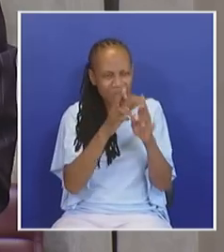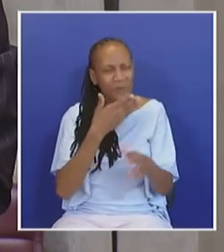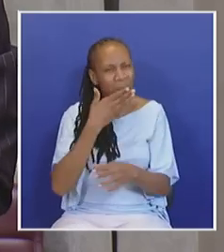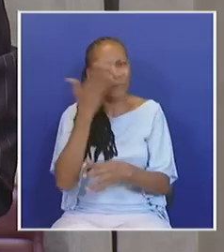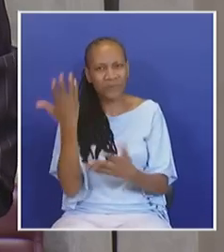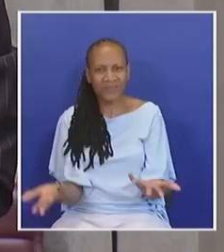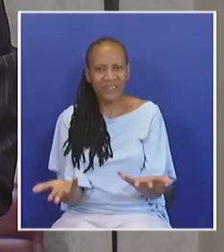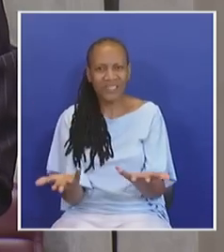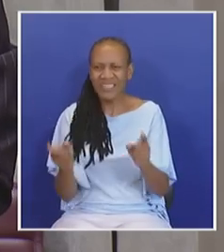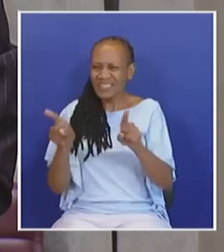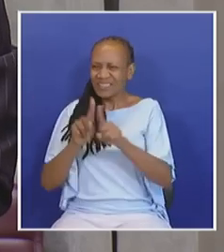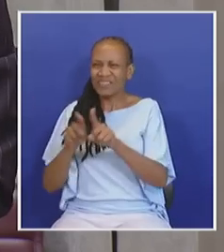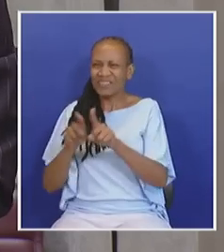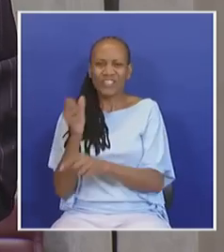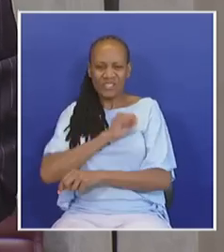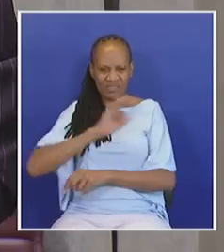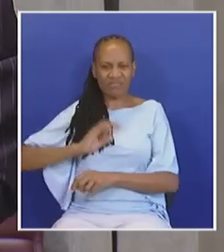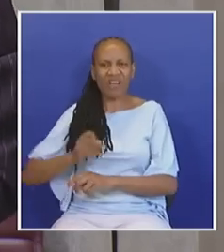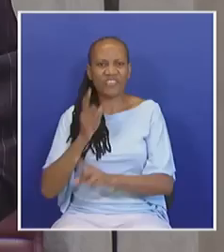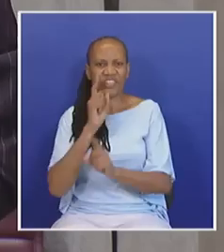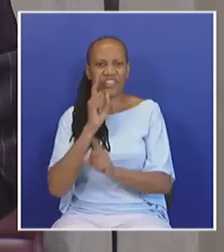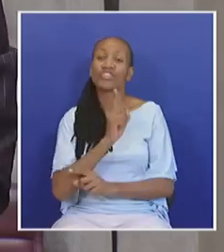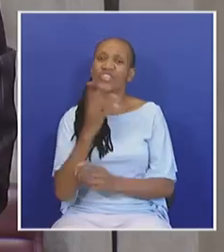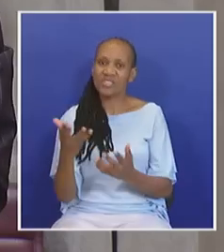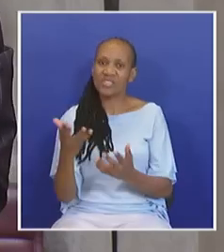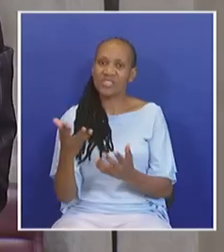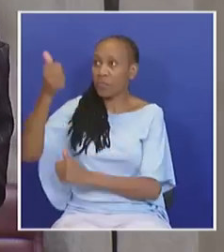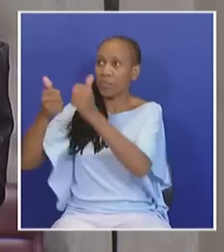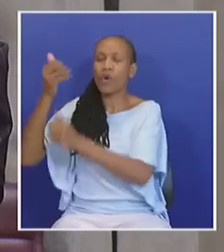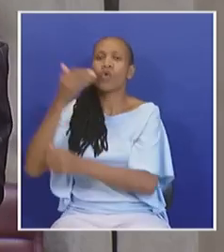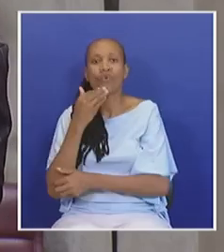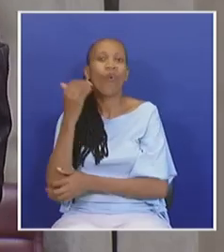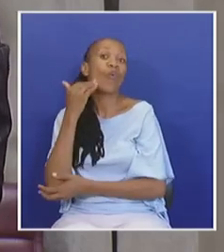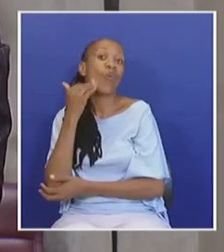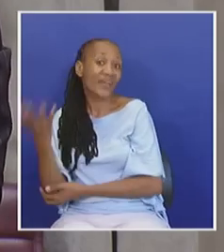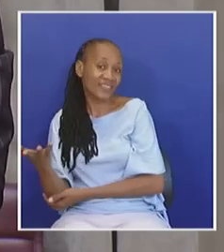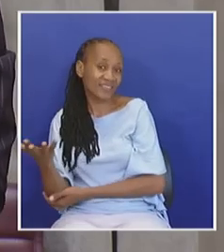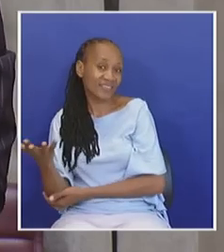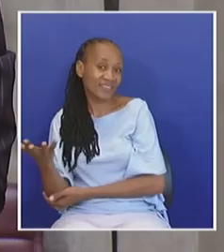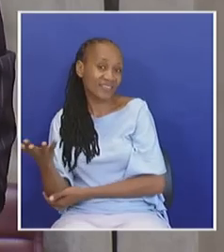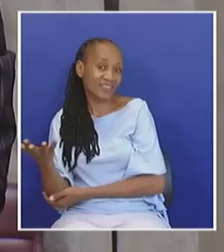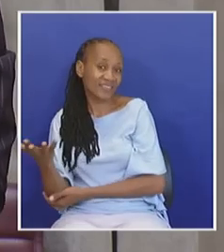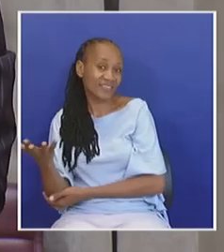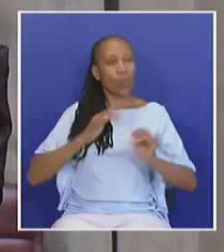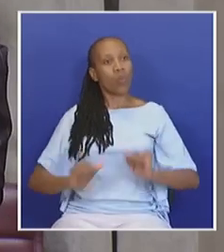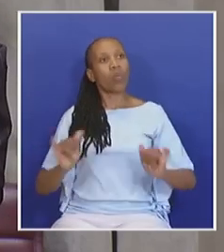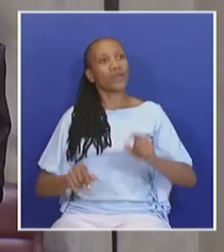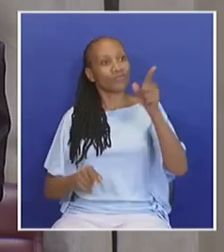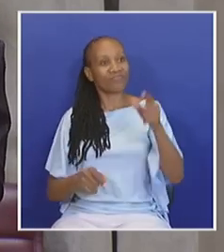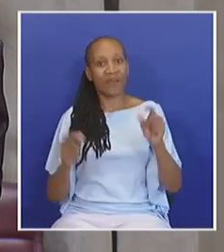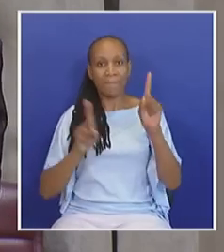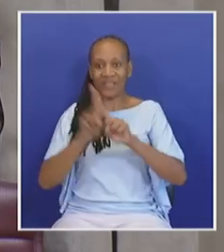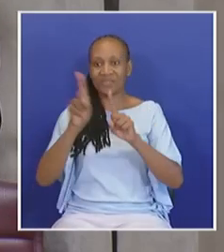by curricula and teaching staffs which remain dominated by white men. And yet we expect them to compete on an equal playing